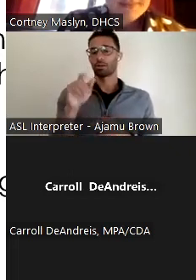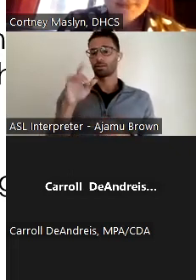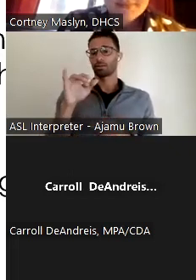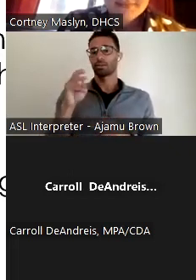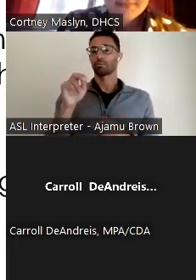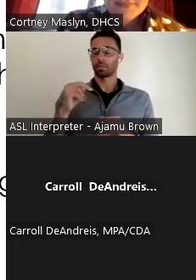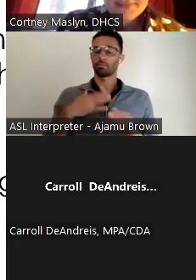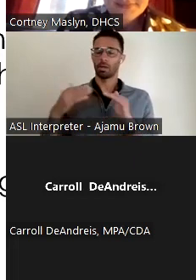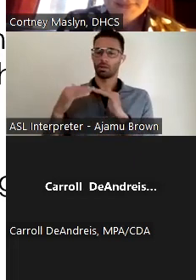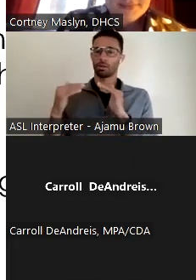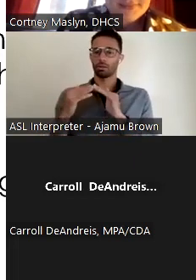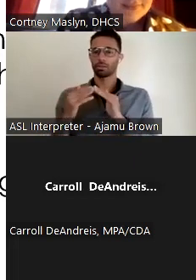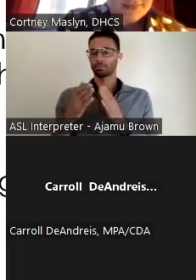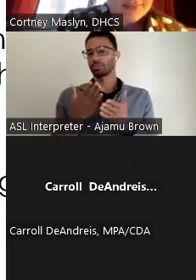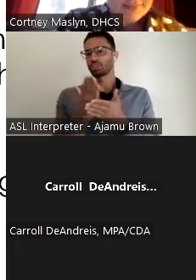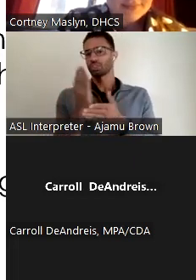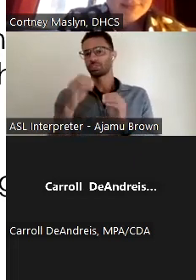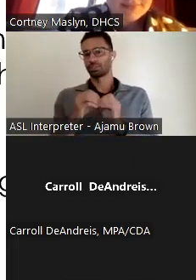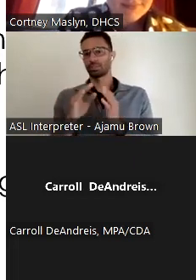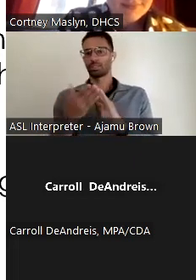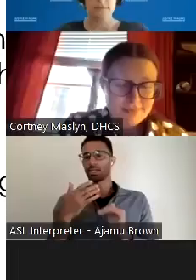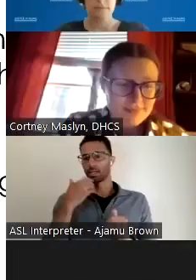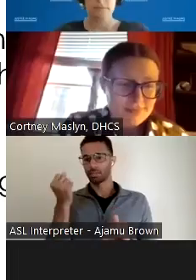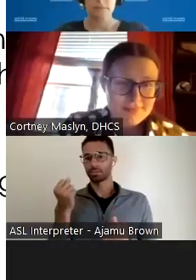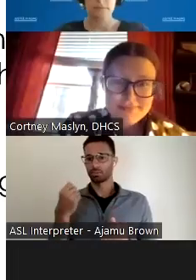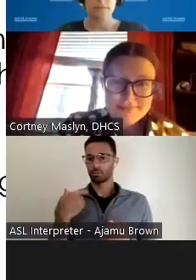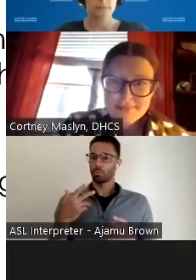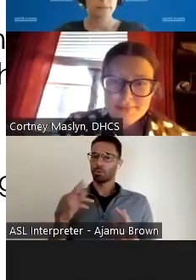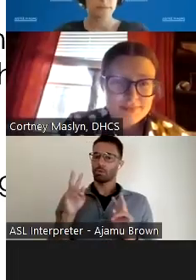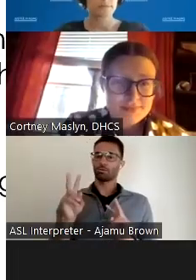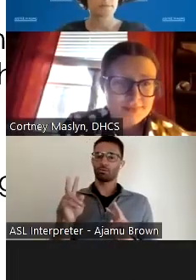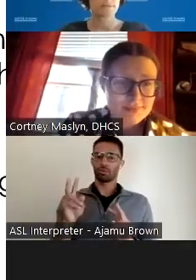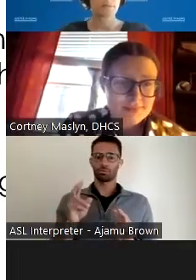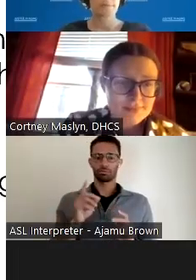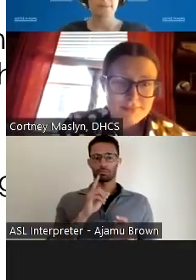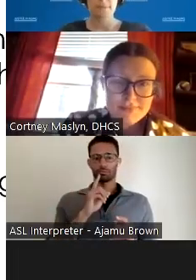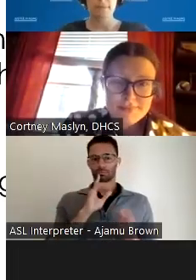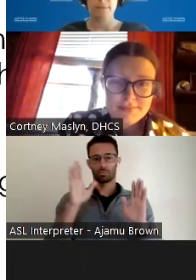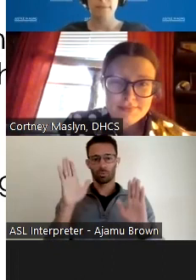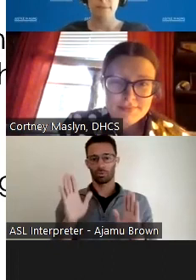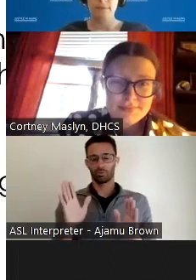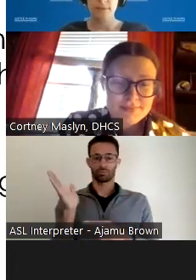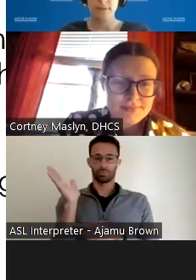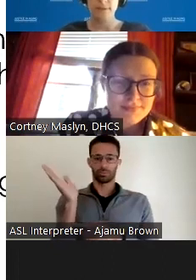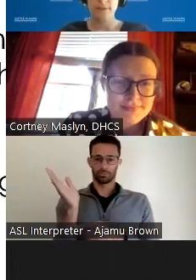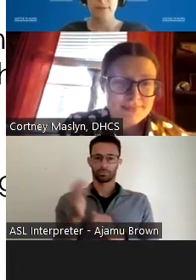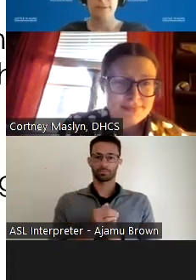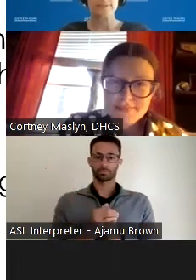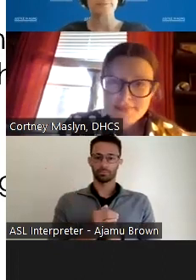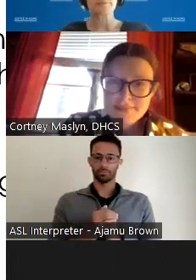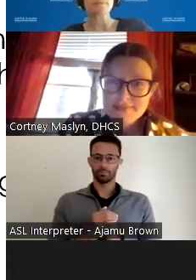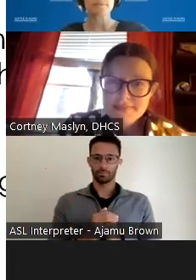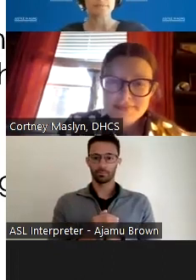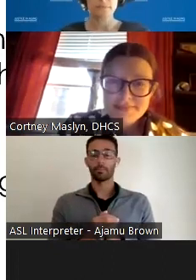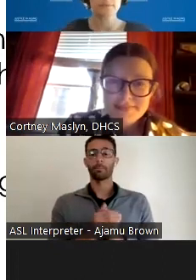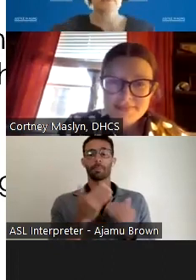at Justice and Aging. We're really looking forward to this rich presentation, and I will turn it over. Great. Well, thank you so much.